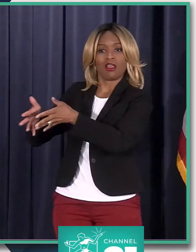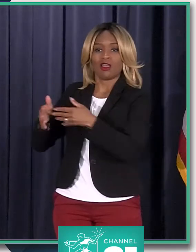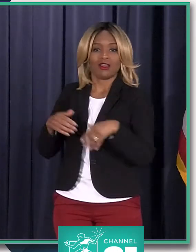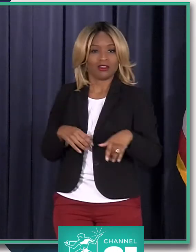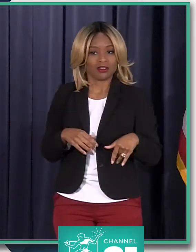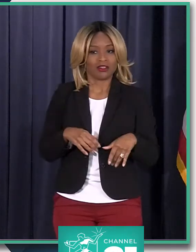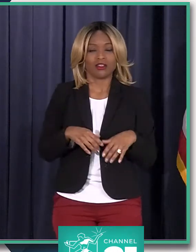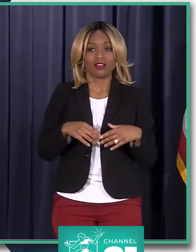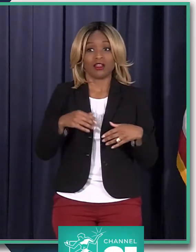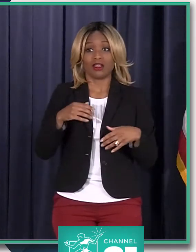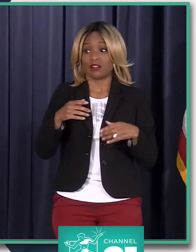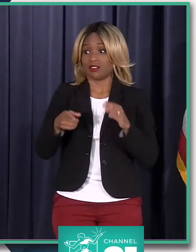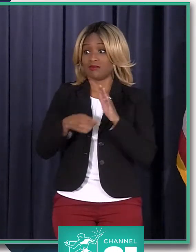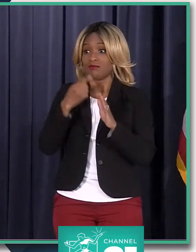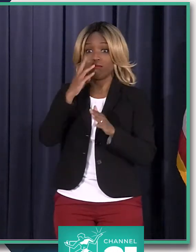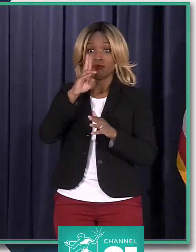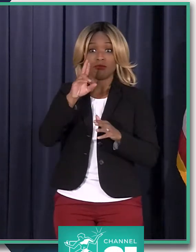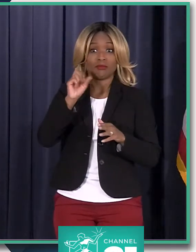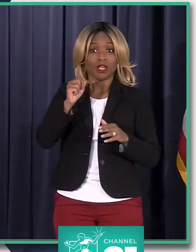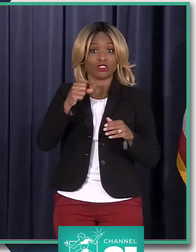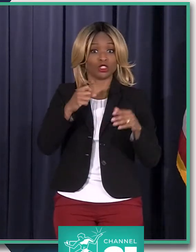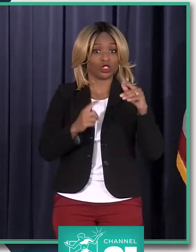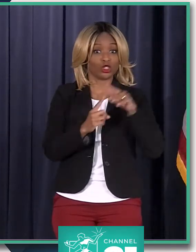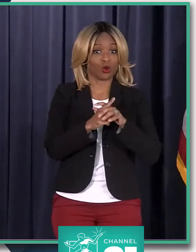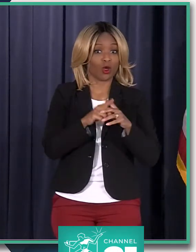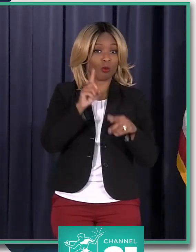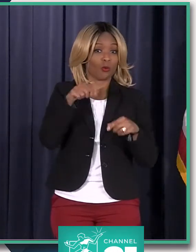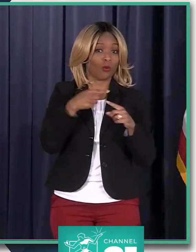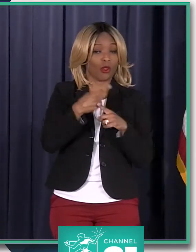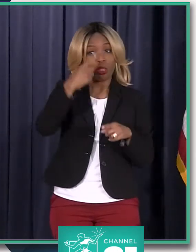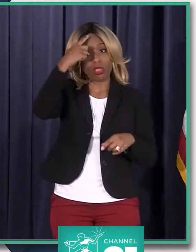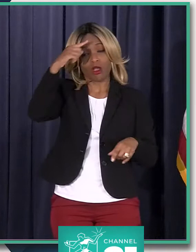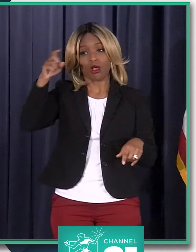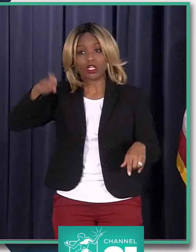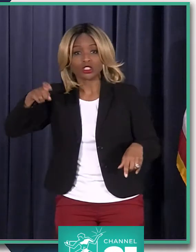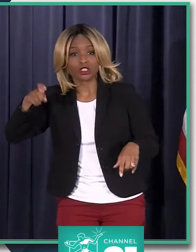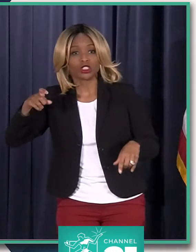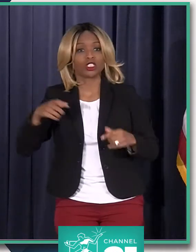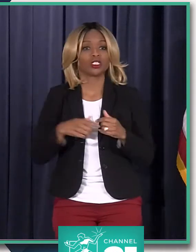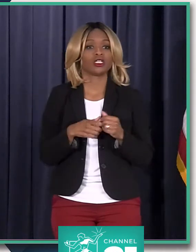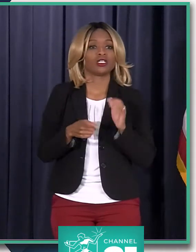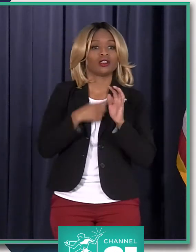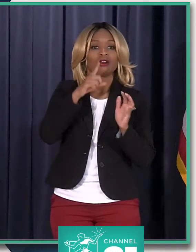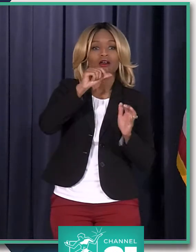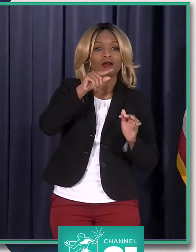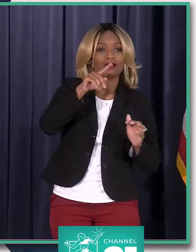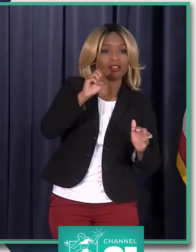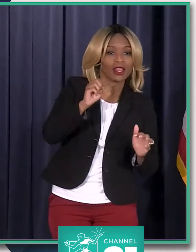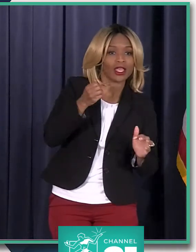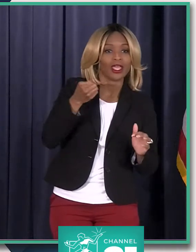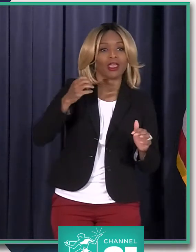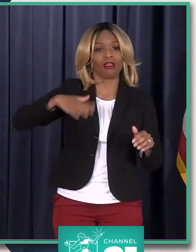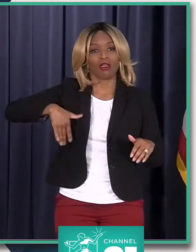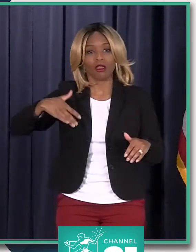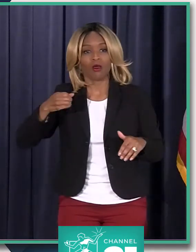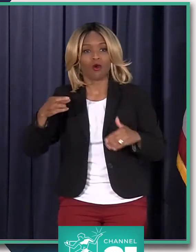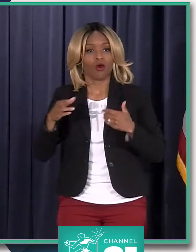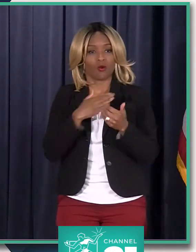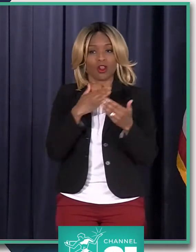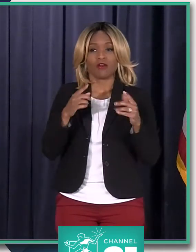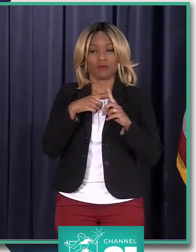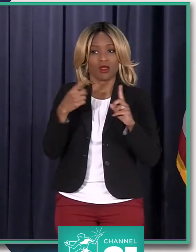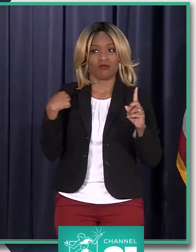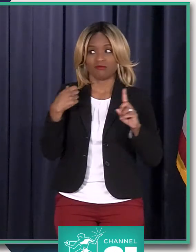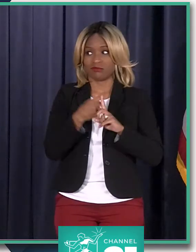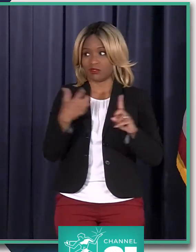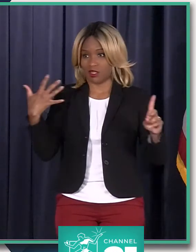because the buses showed up whenever they thought they should show up. We have now dramatically expanded the number of buses on the